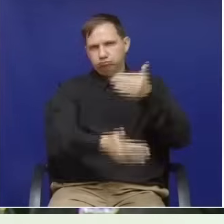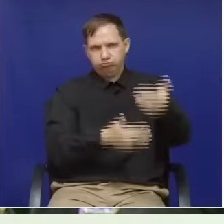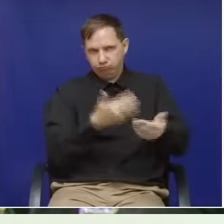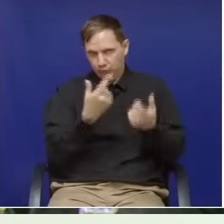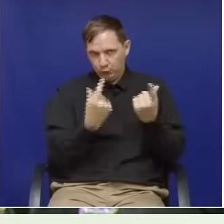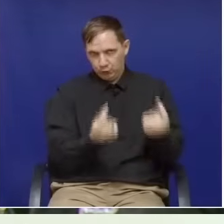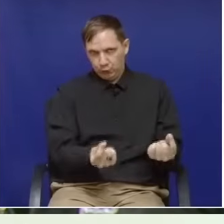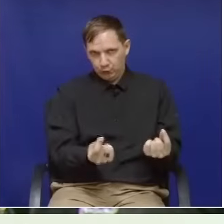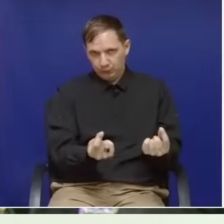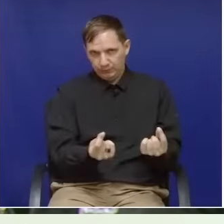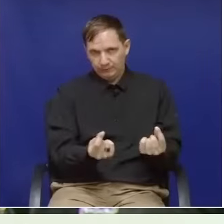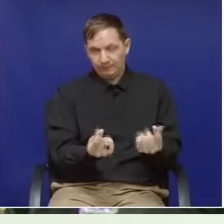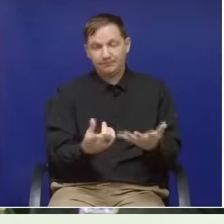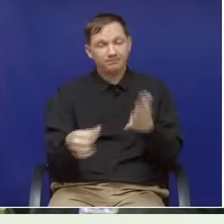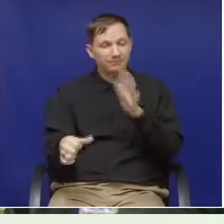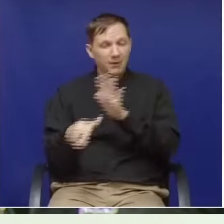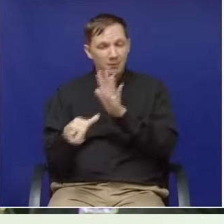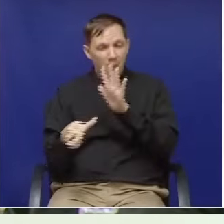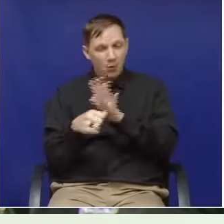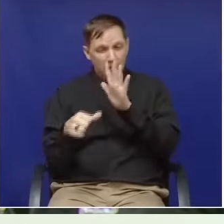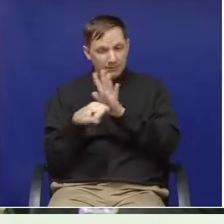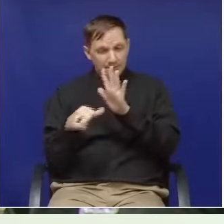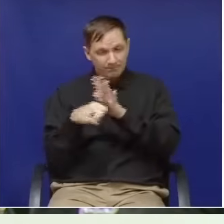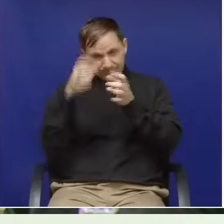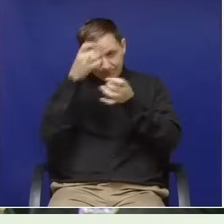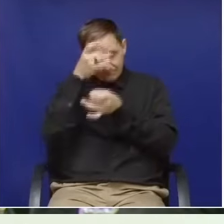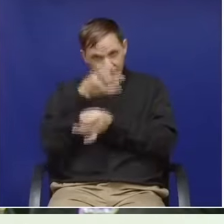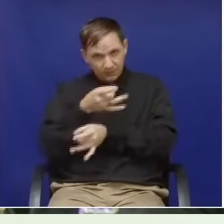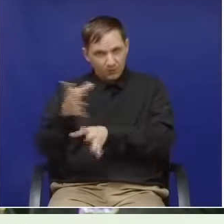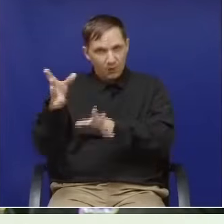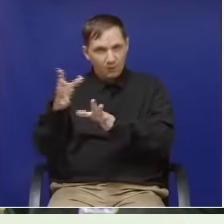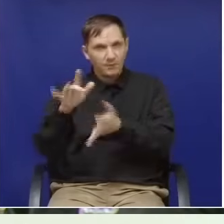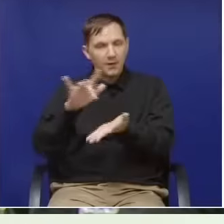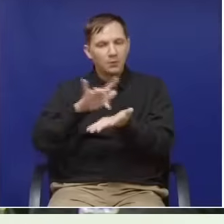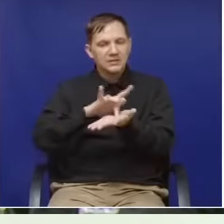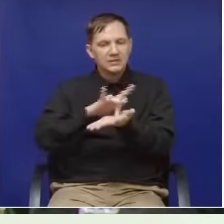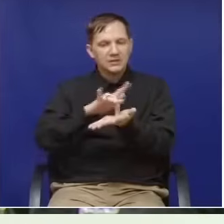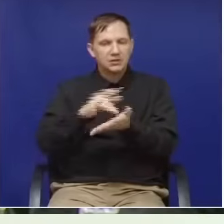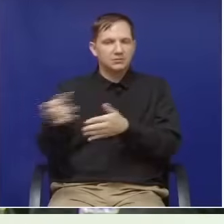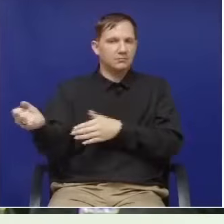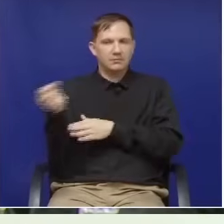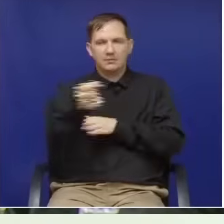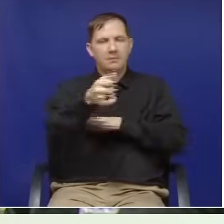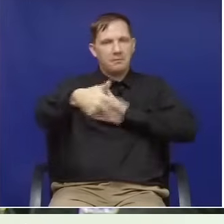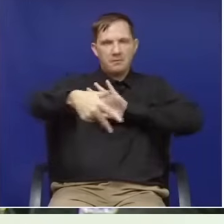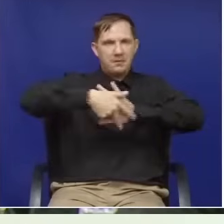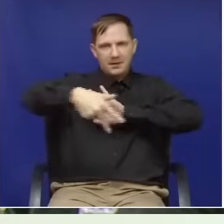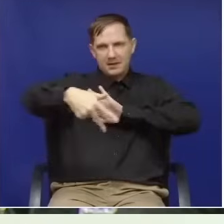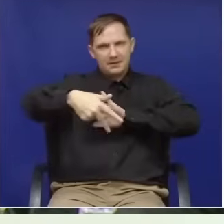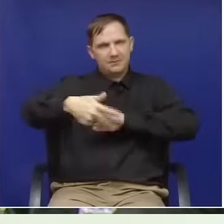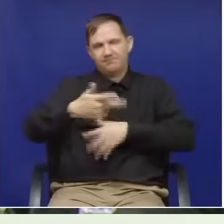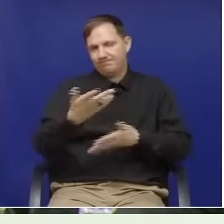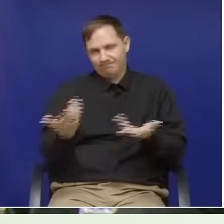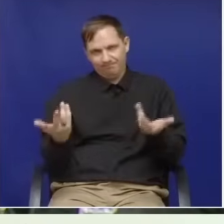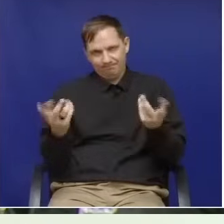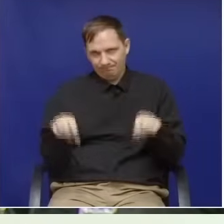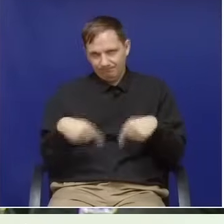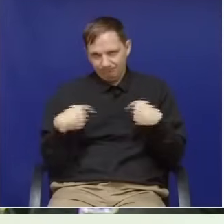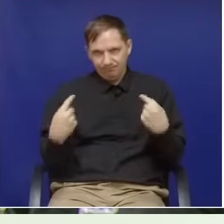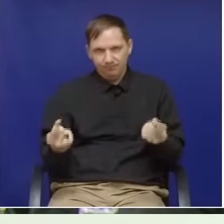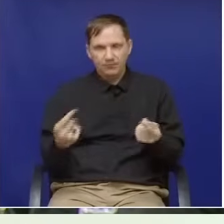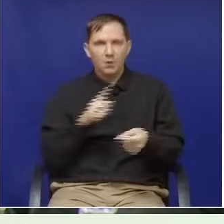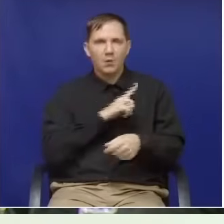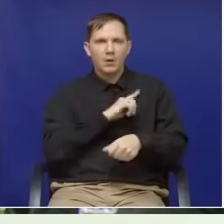is worth mentioning that these posts cannot be filled with a permanent post, as the positions are